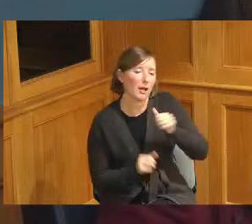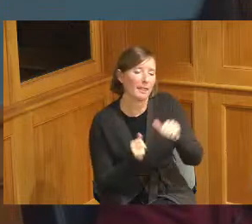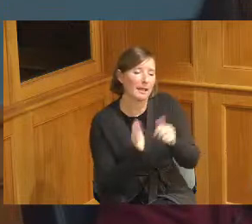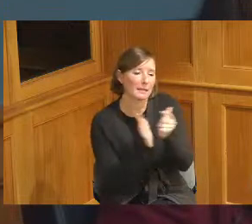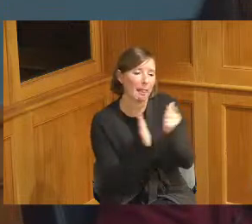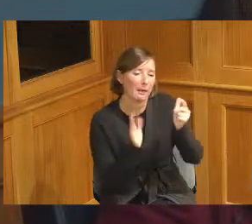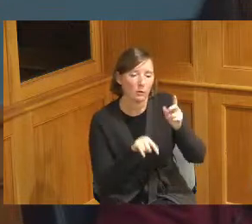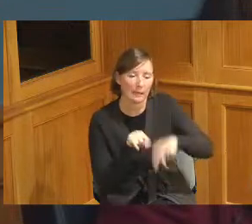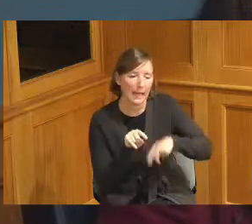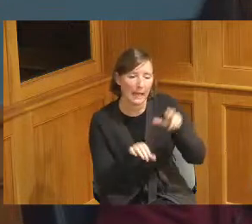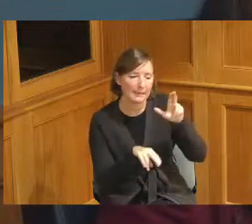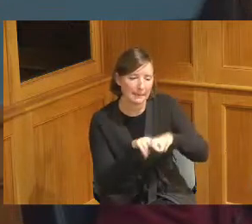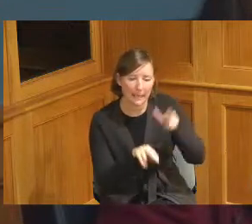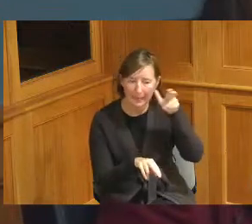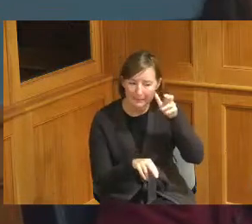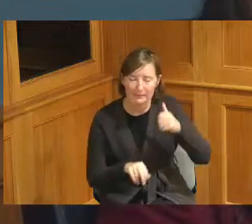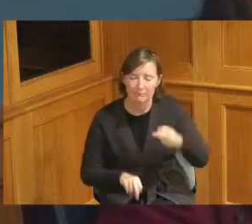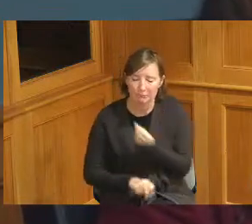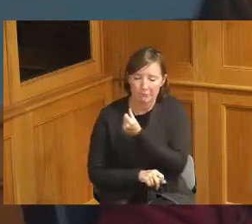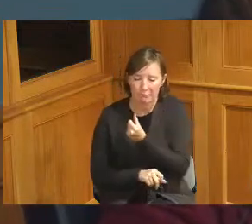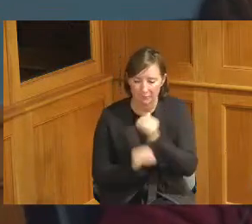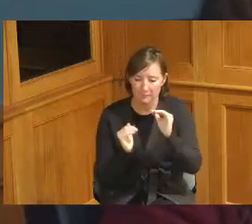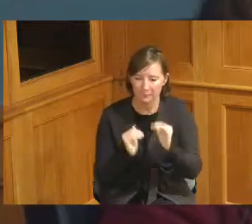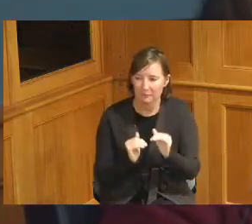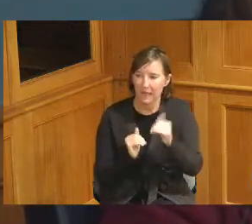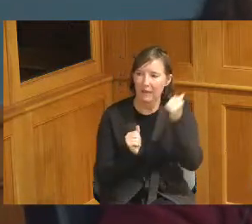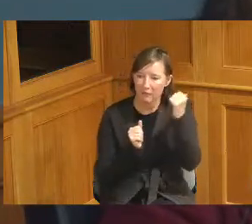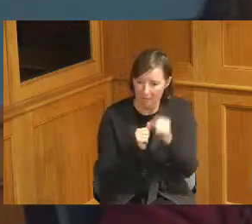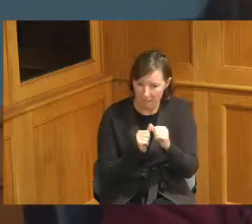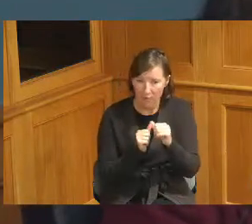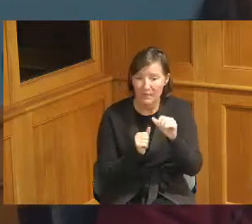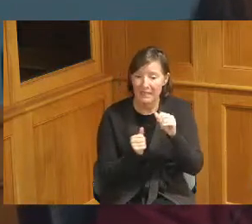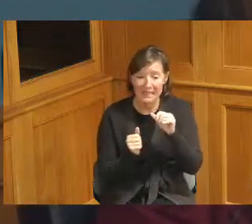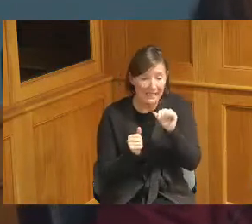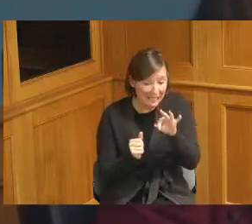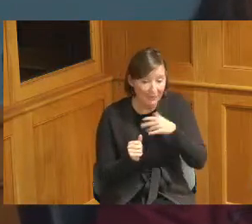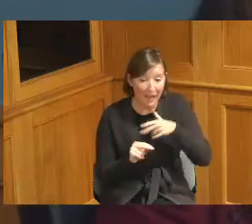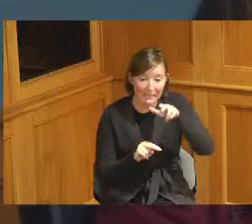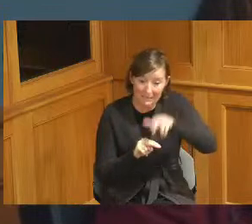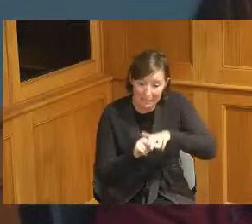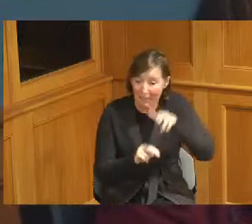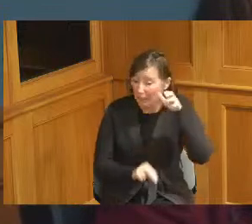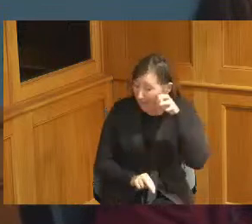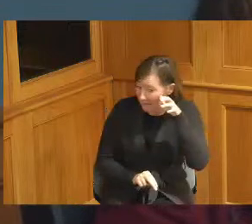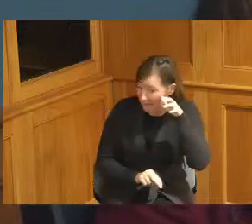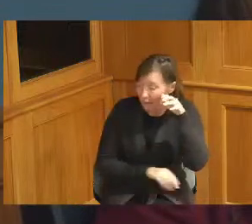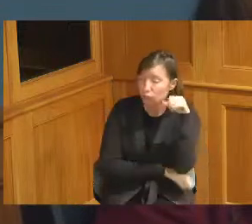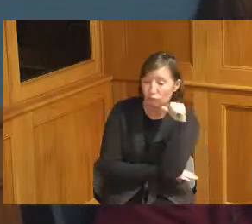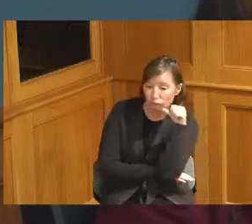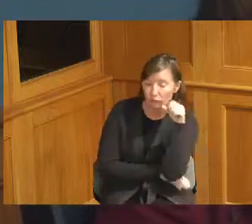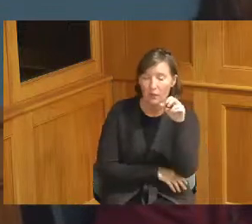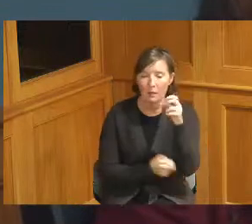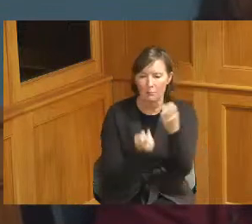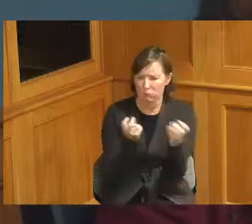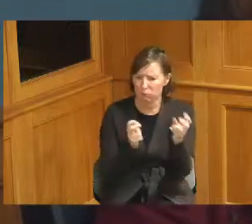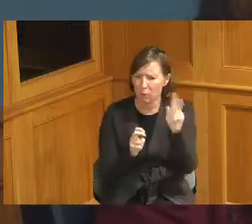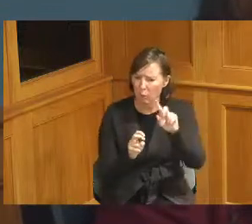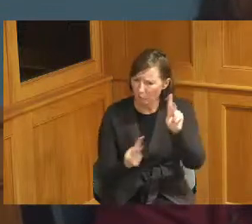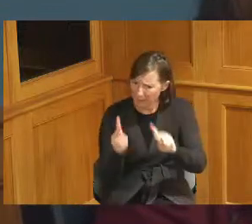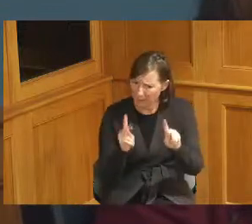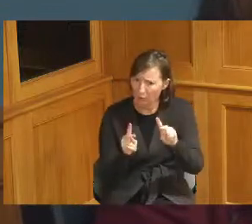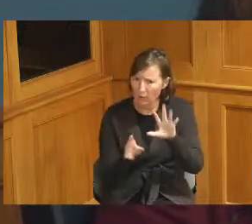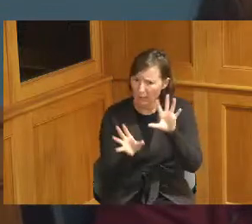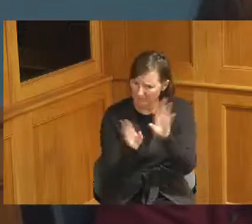previously. And then I remembered the fact that even if I sit in, the people that are in those meetings, how did they